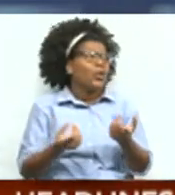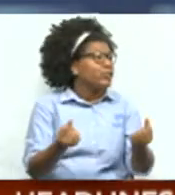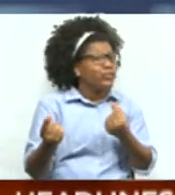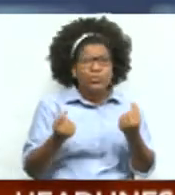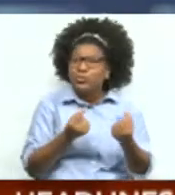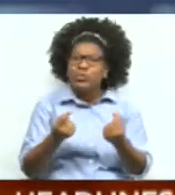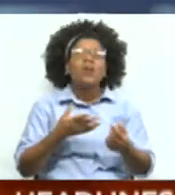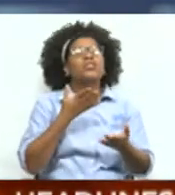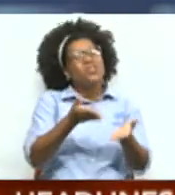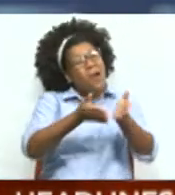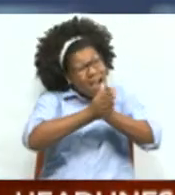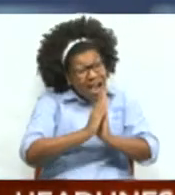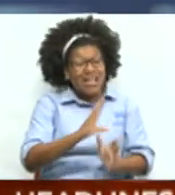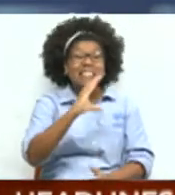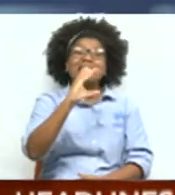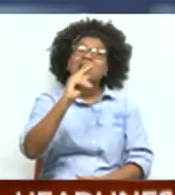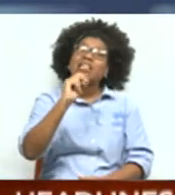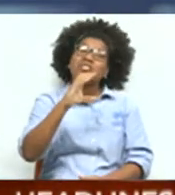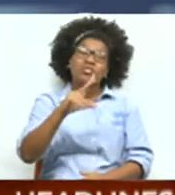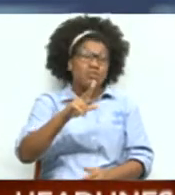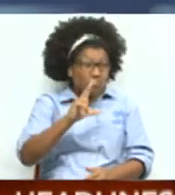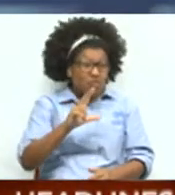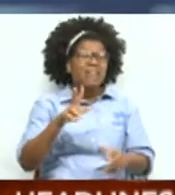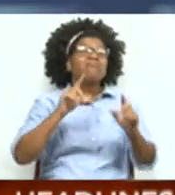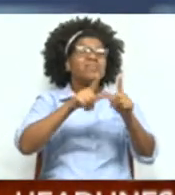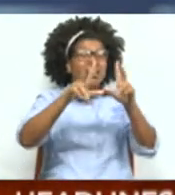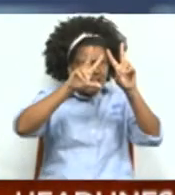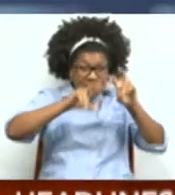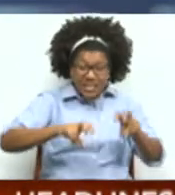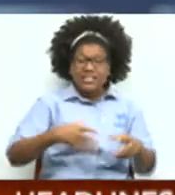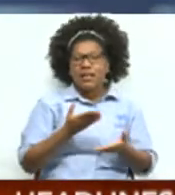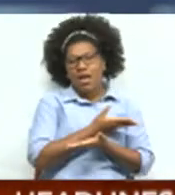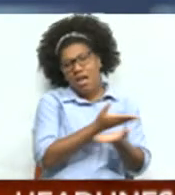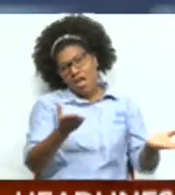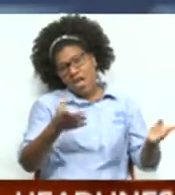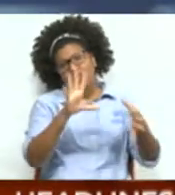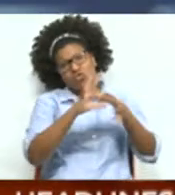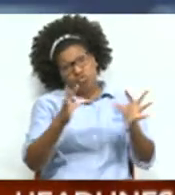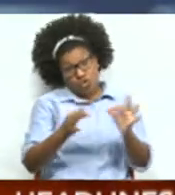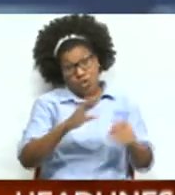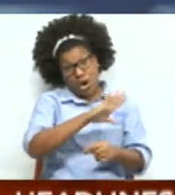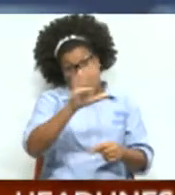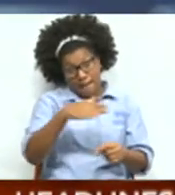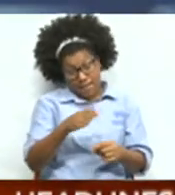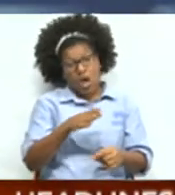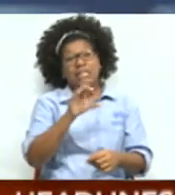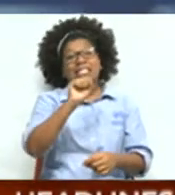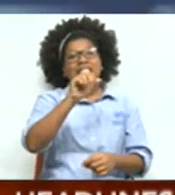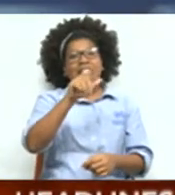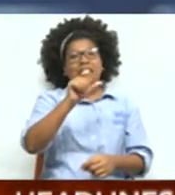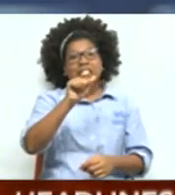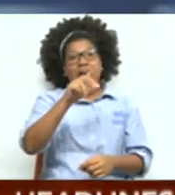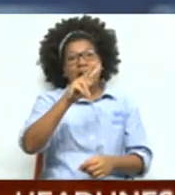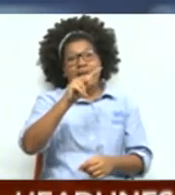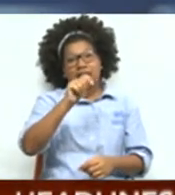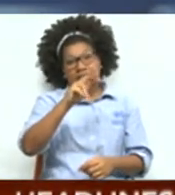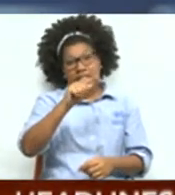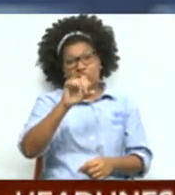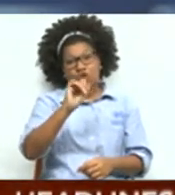to investigate. Here's the story about a Santa Cruz development under development for two decades.